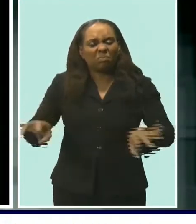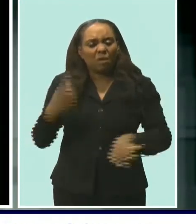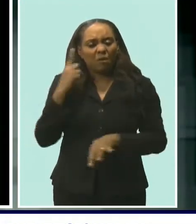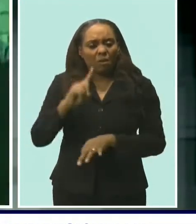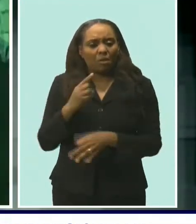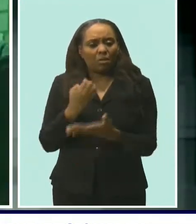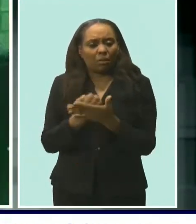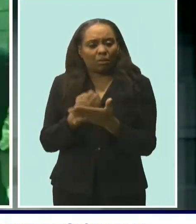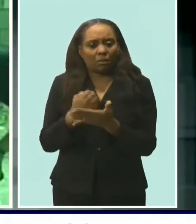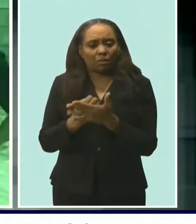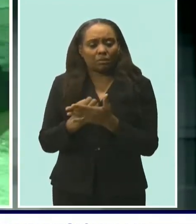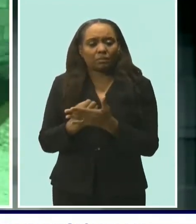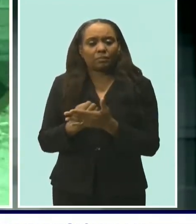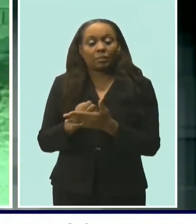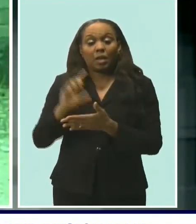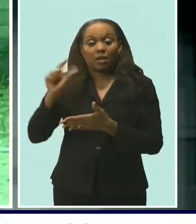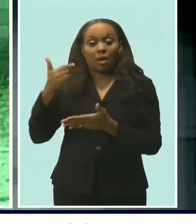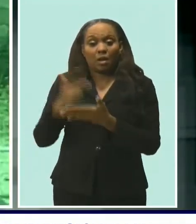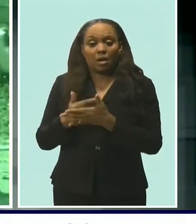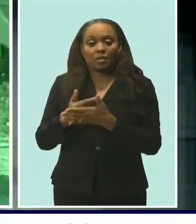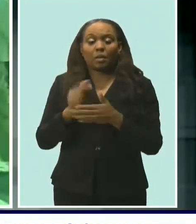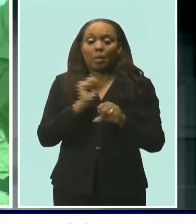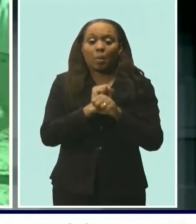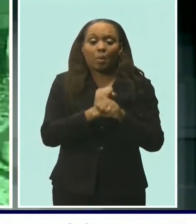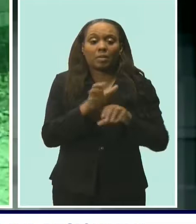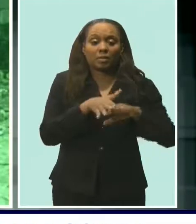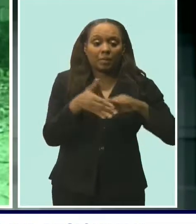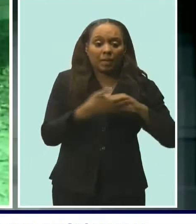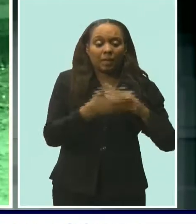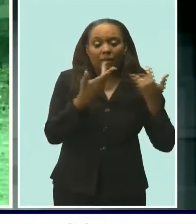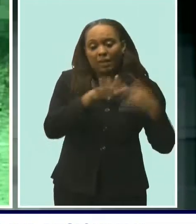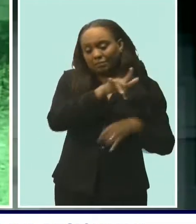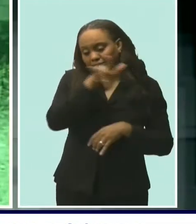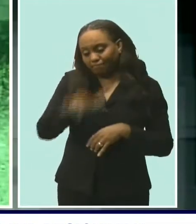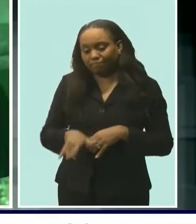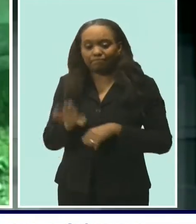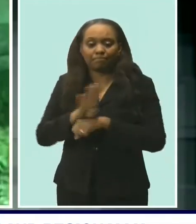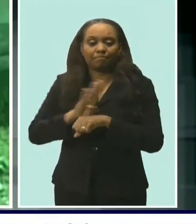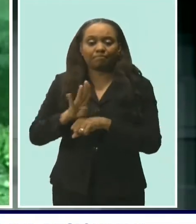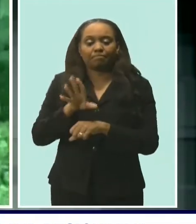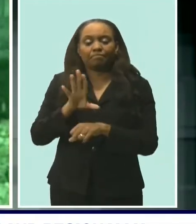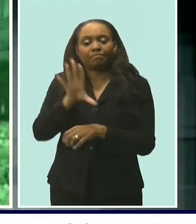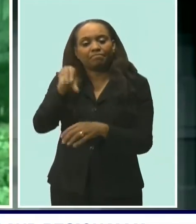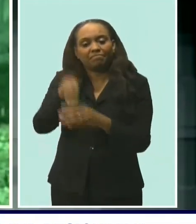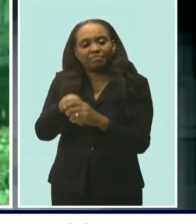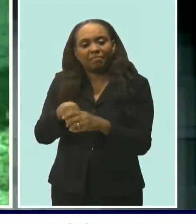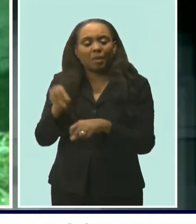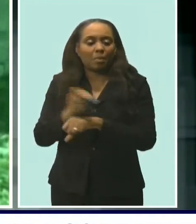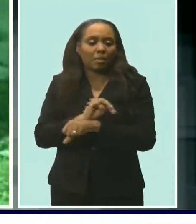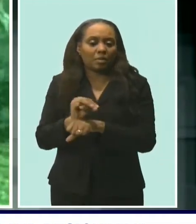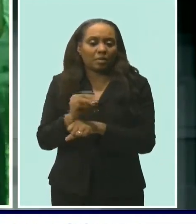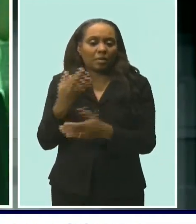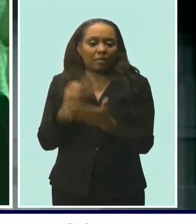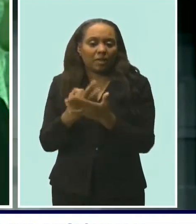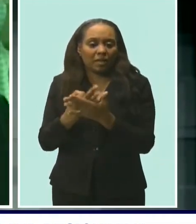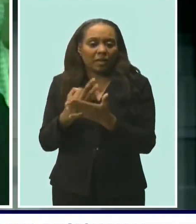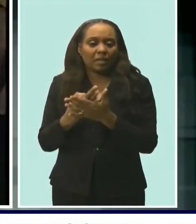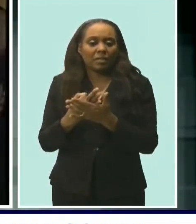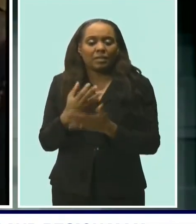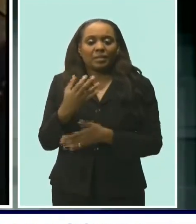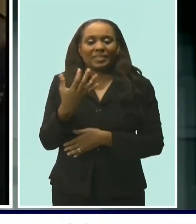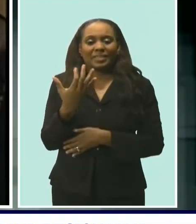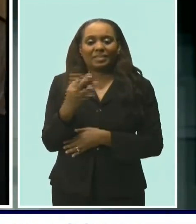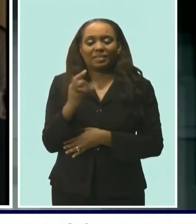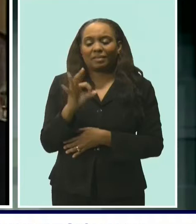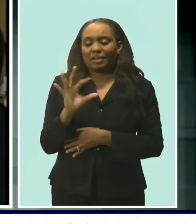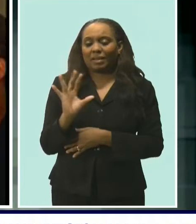in Jamaica after graduating before returning to Barbados and joining the Ministry of Finance and Planning in 1981. He